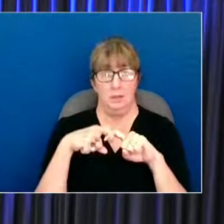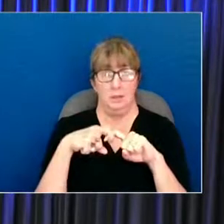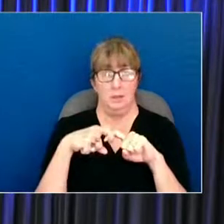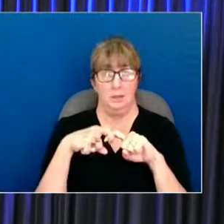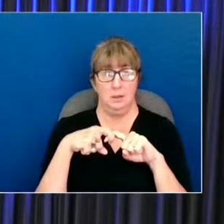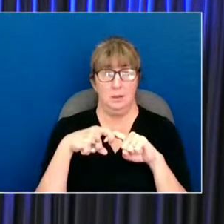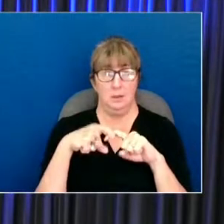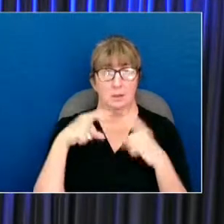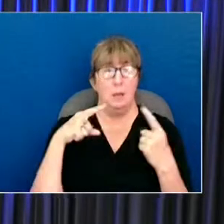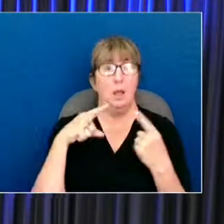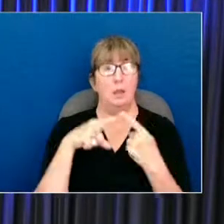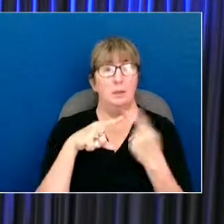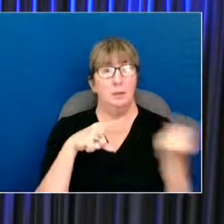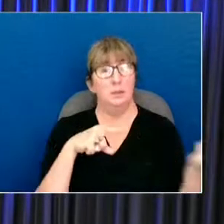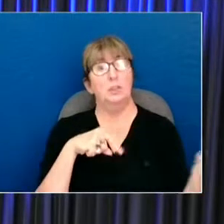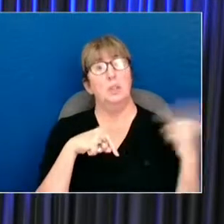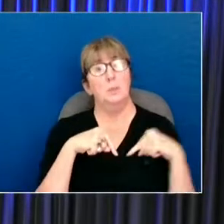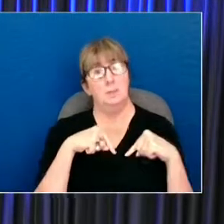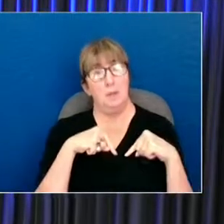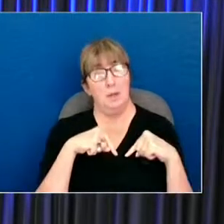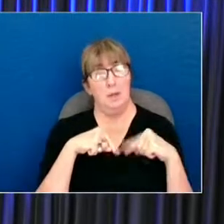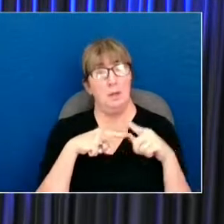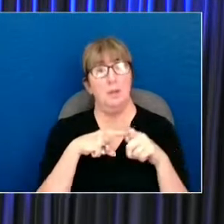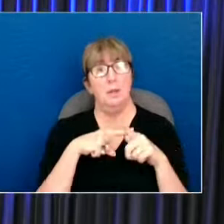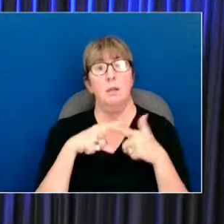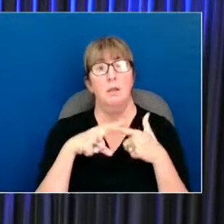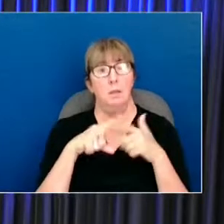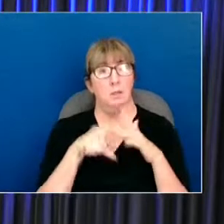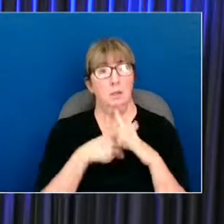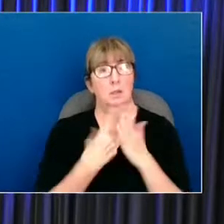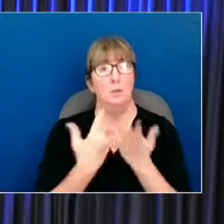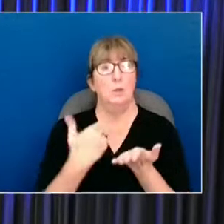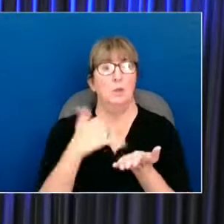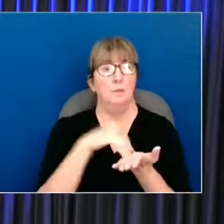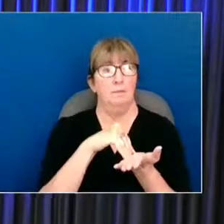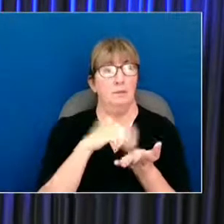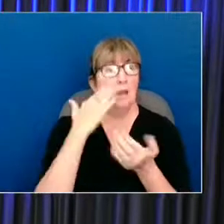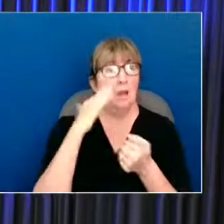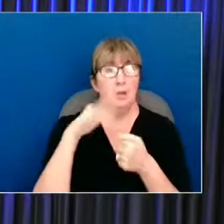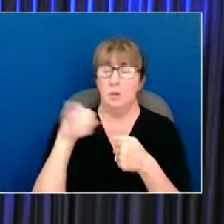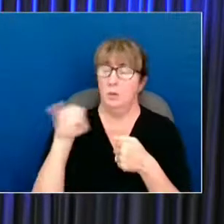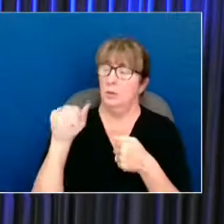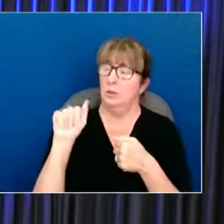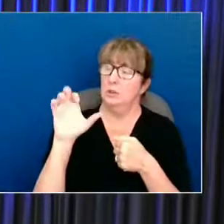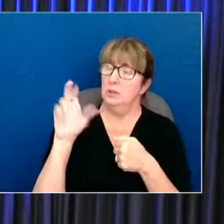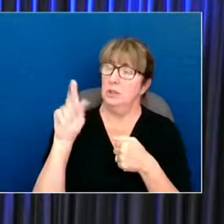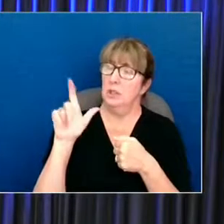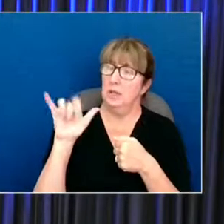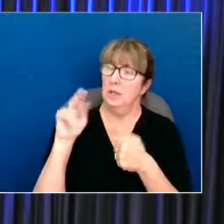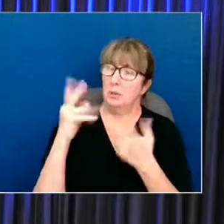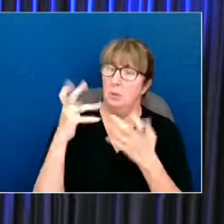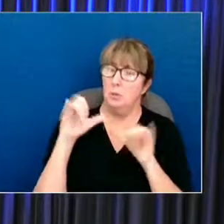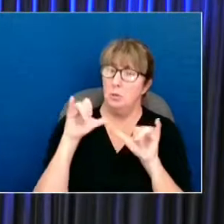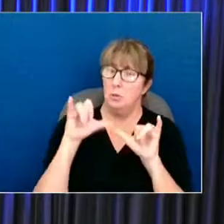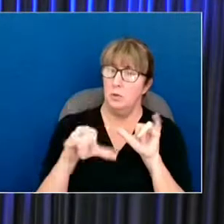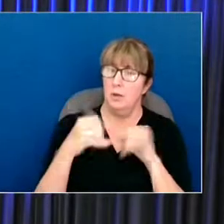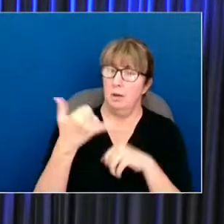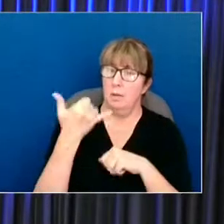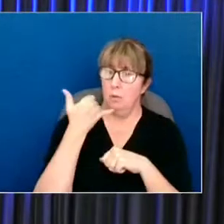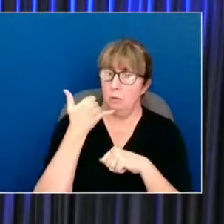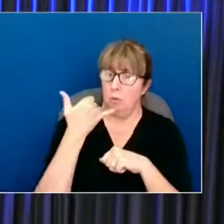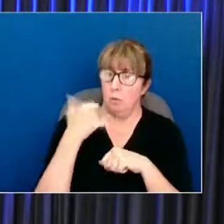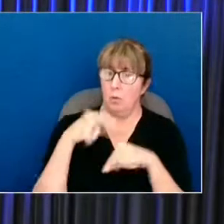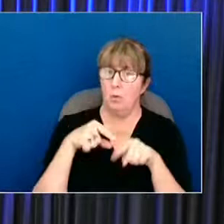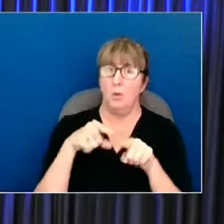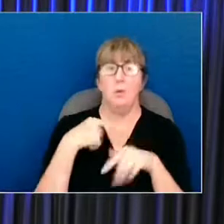until she comes back and then reconvene. I know that Jacqueline wanted to stay on the call as we're going through our